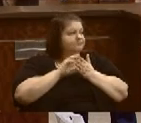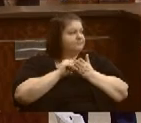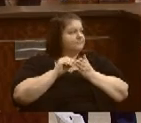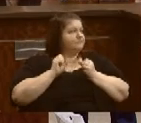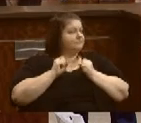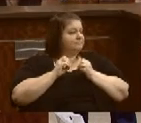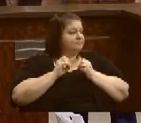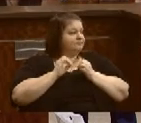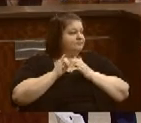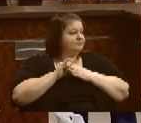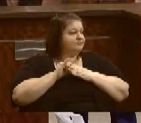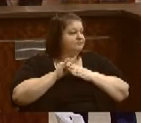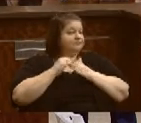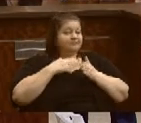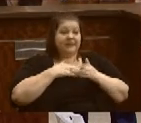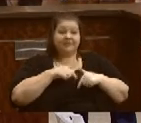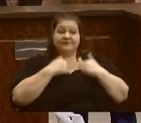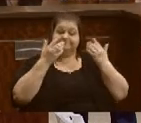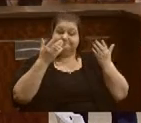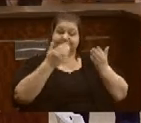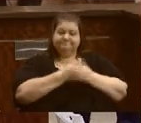that's my life.